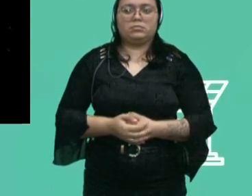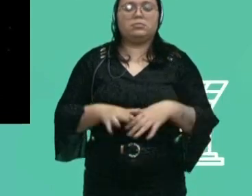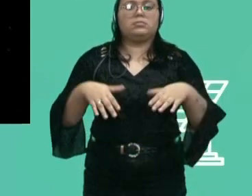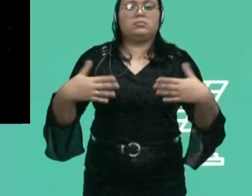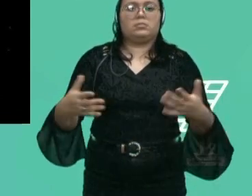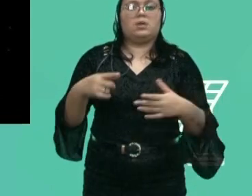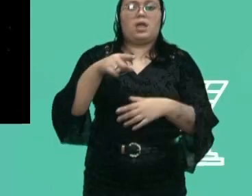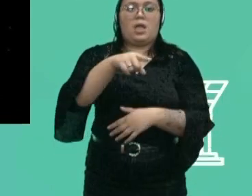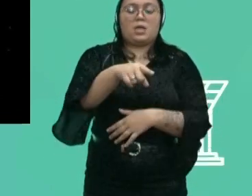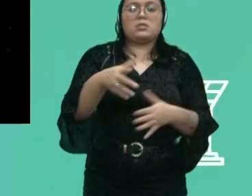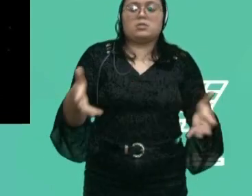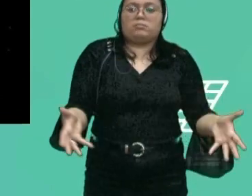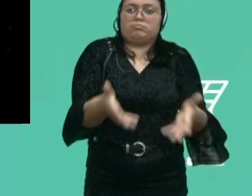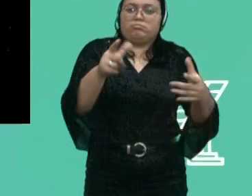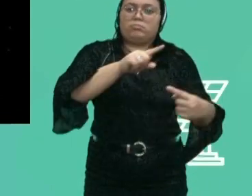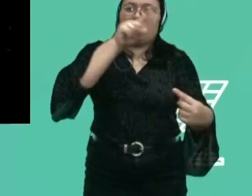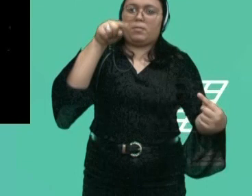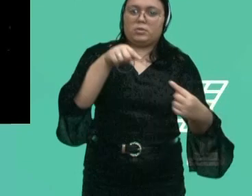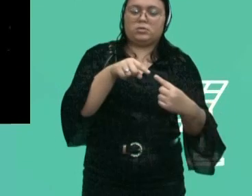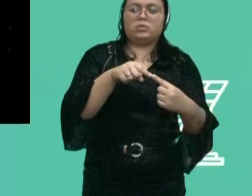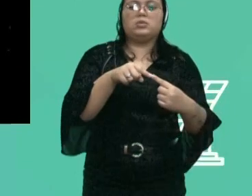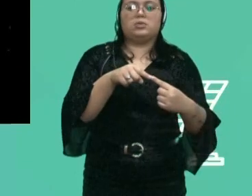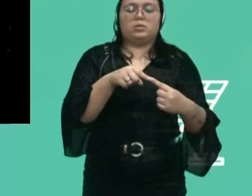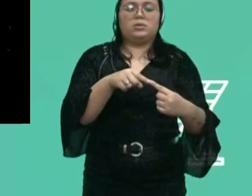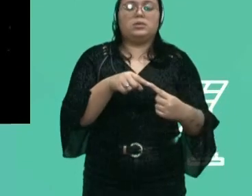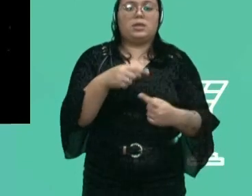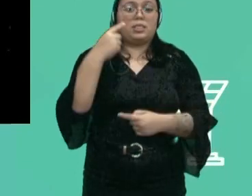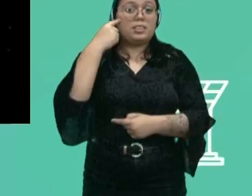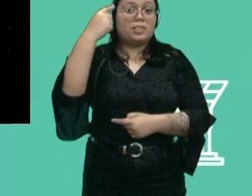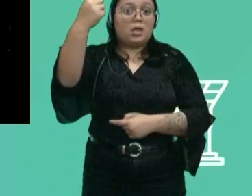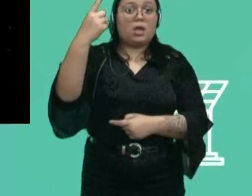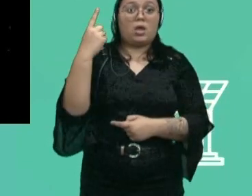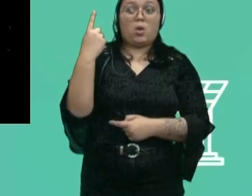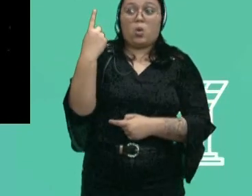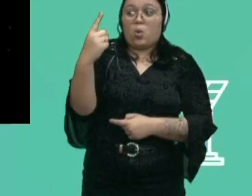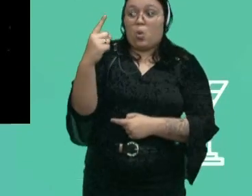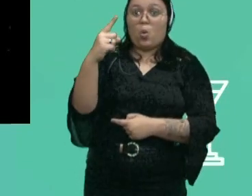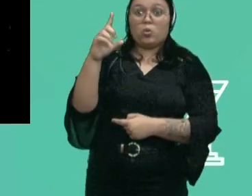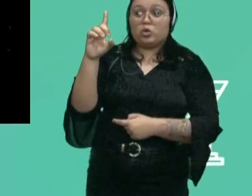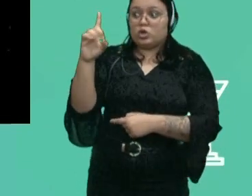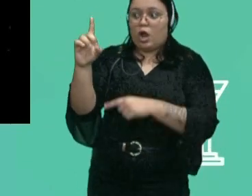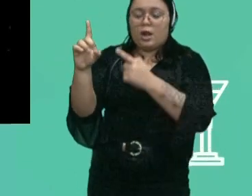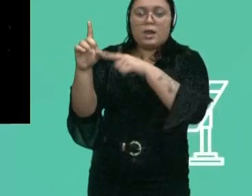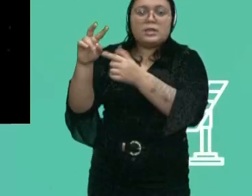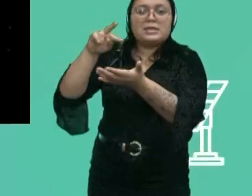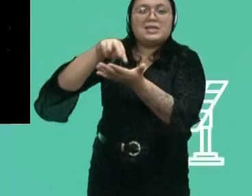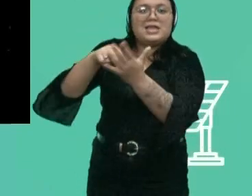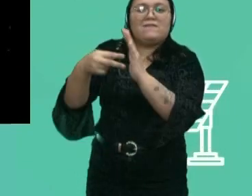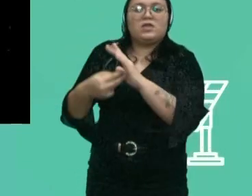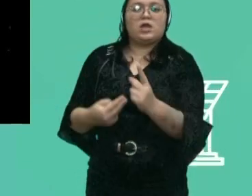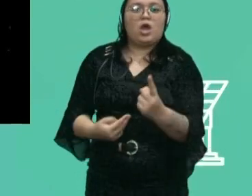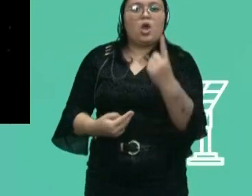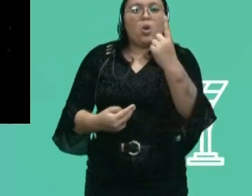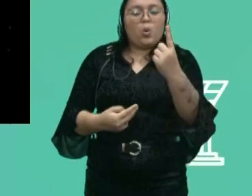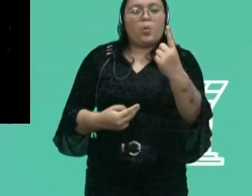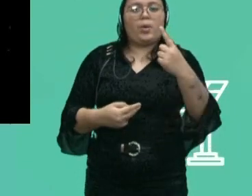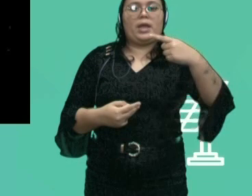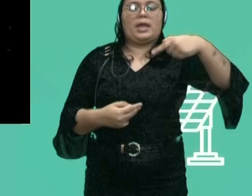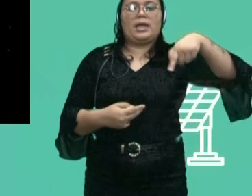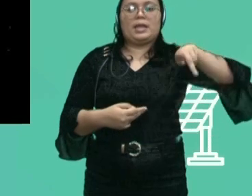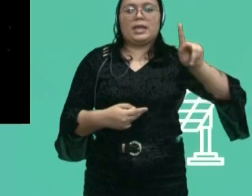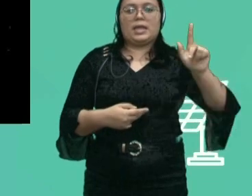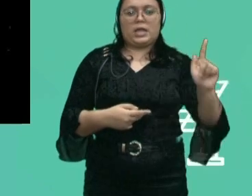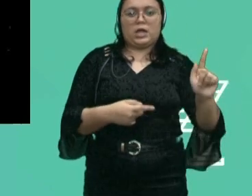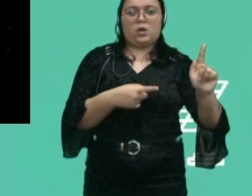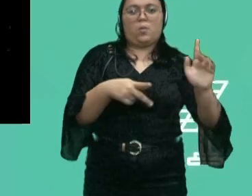111, easily articulated, $1 for 1 kilogram of clean hydrogen in 1 decade. And this will